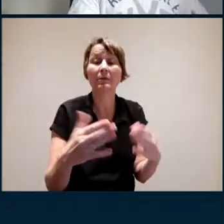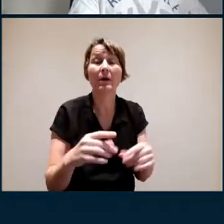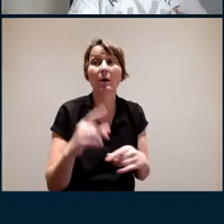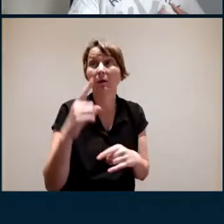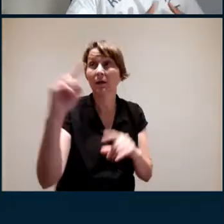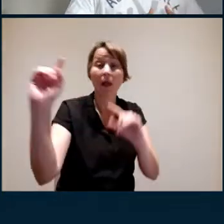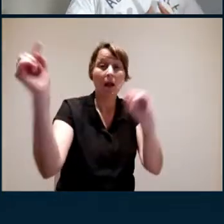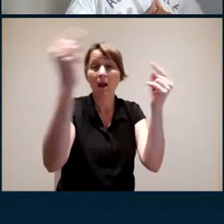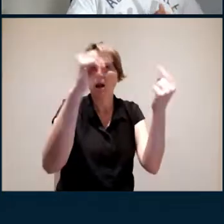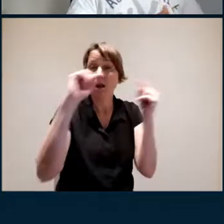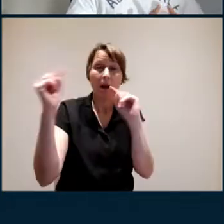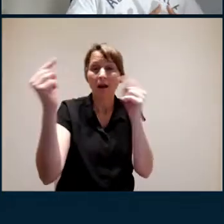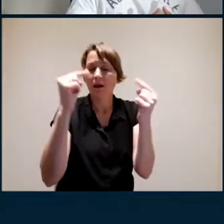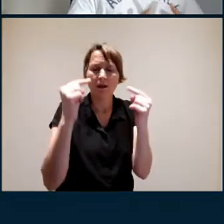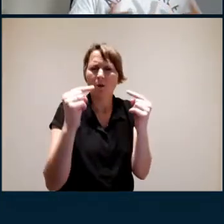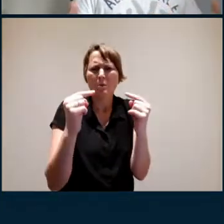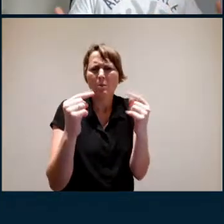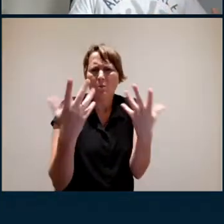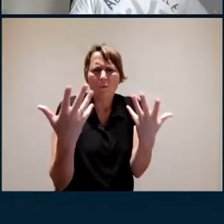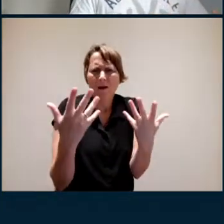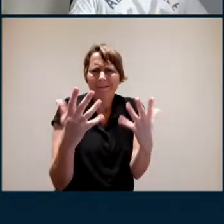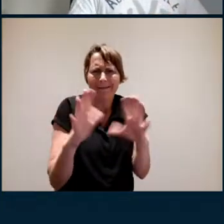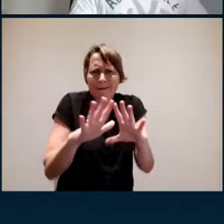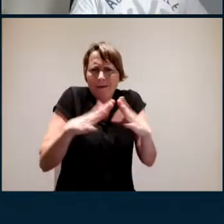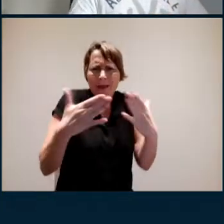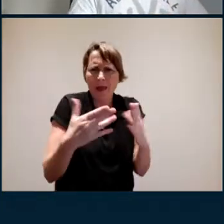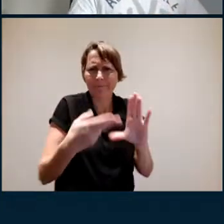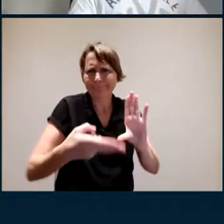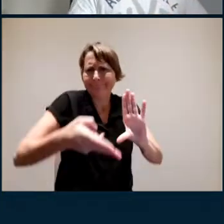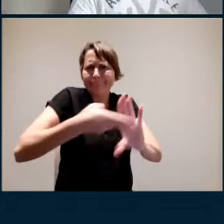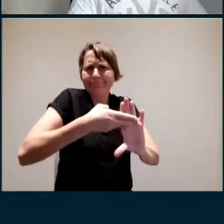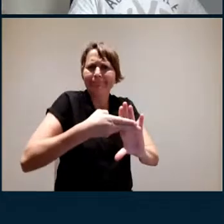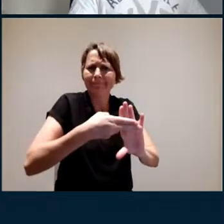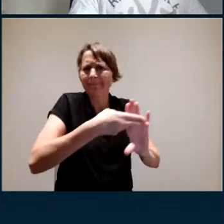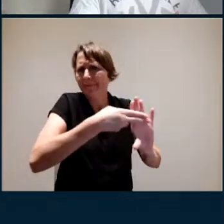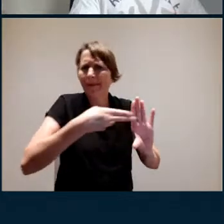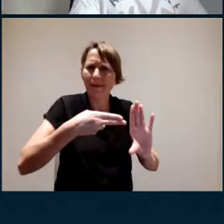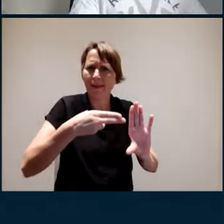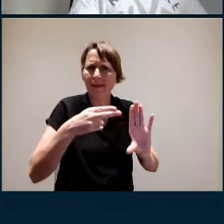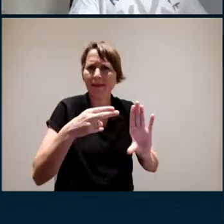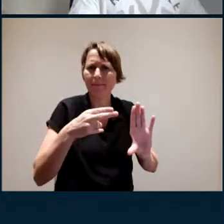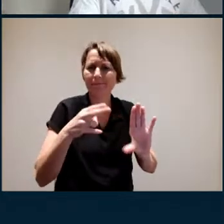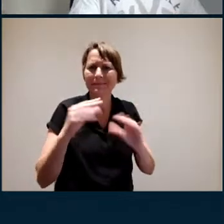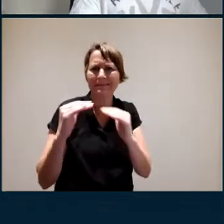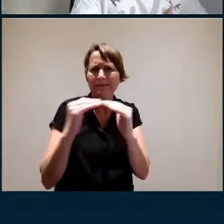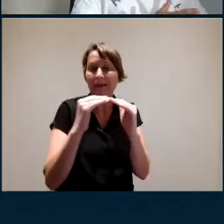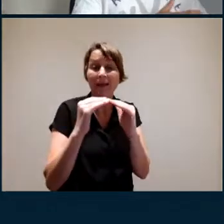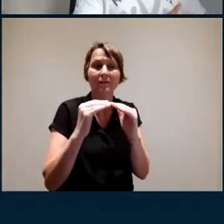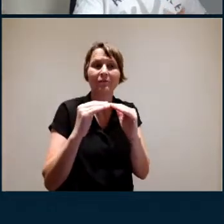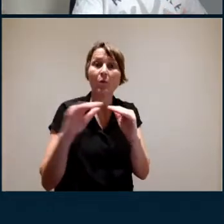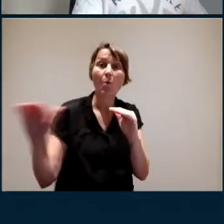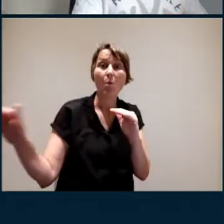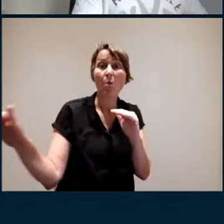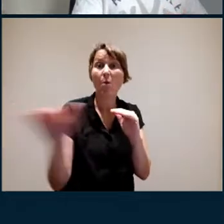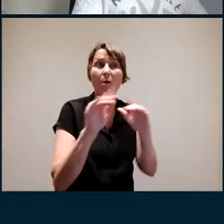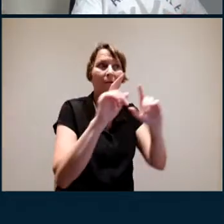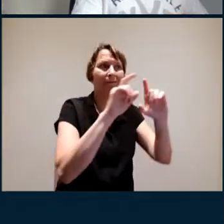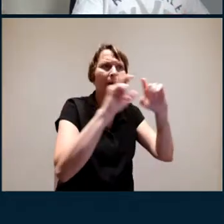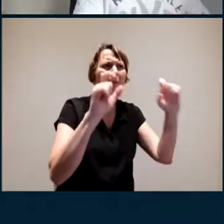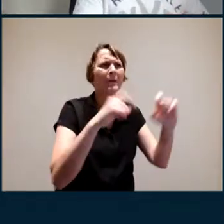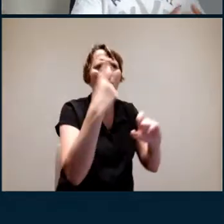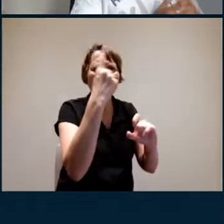are the standard naming conventions which go across the organization. So the